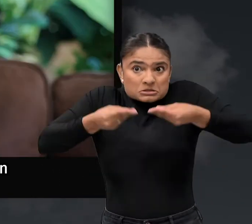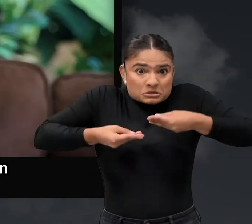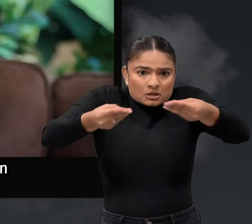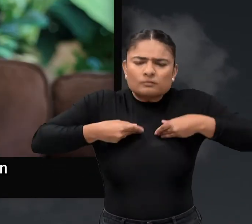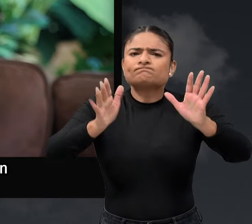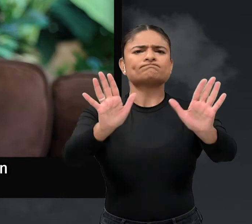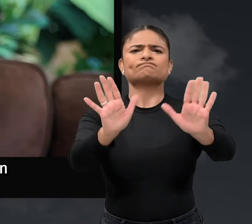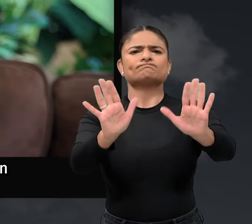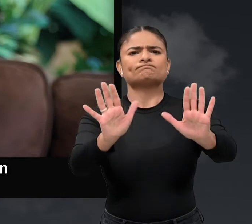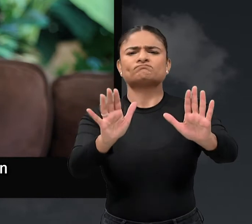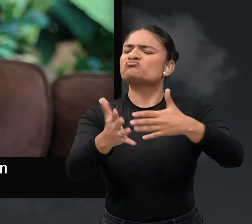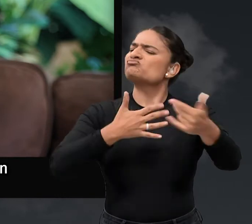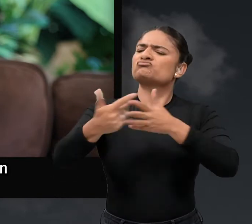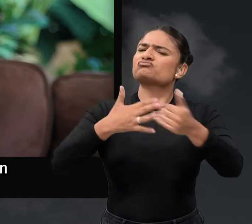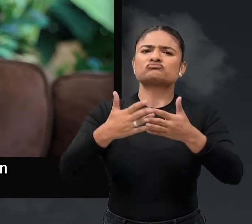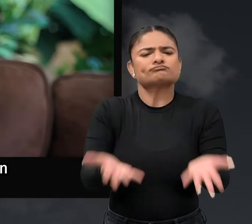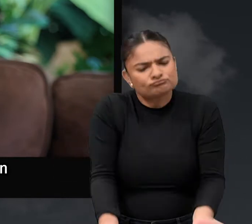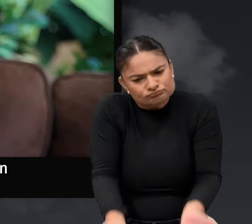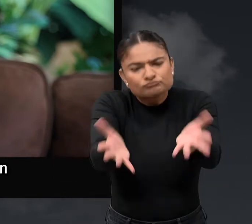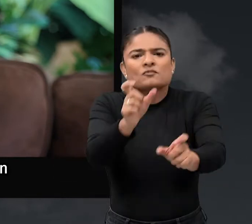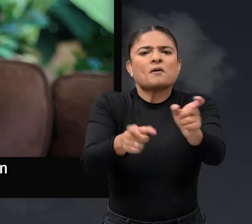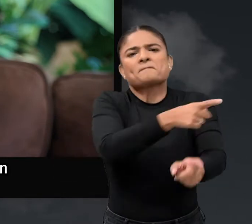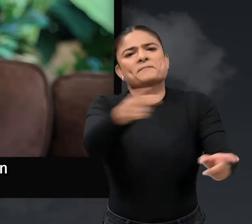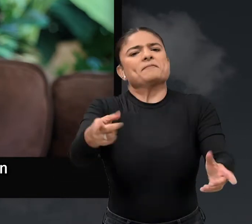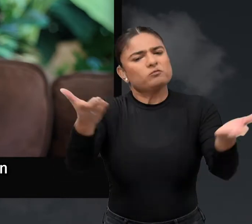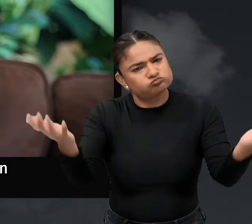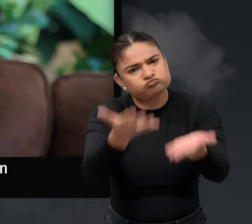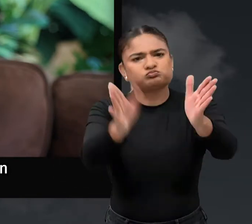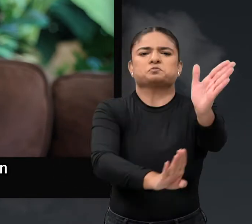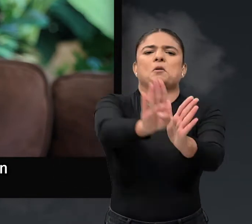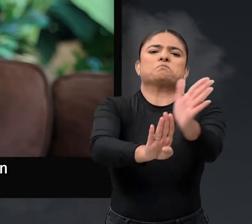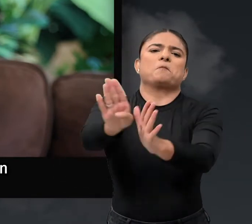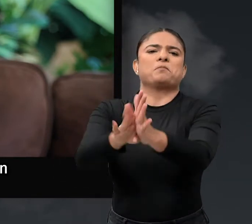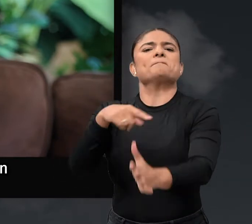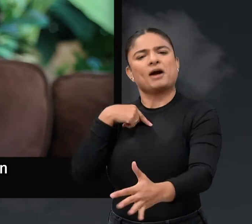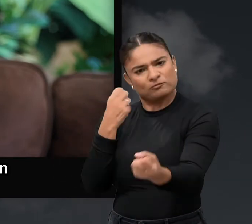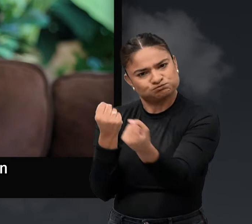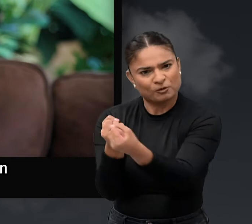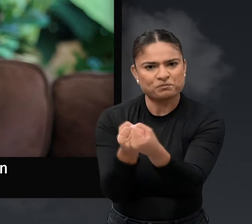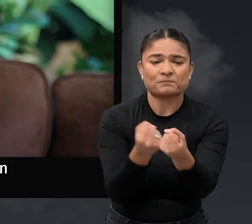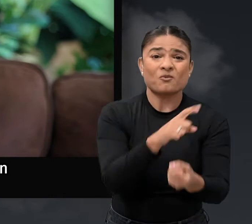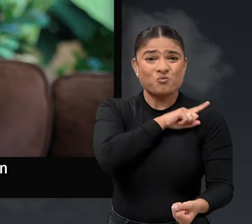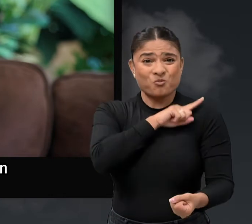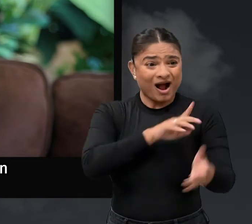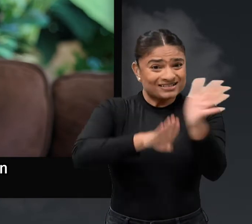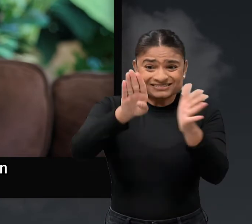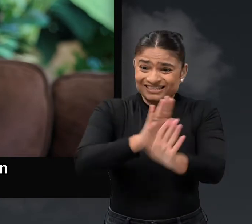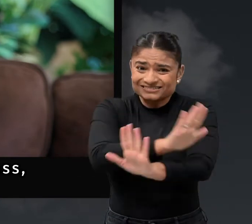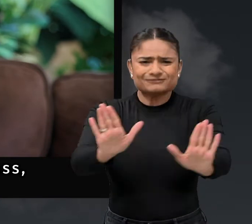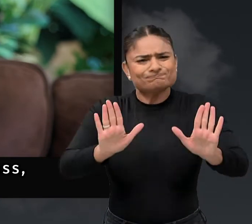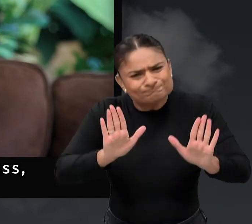tla mpasente kapa o tla bua ka nna moketeng wa wa graduation kapa ntho mofuta mo ka hone katle wena ke